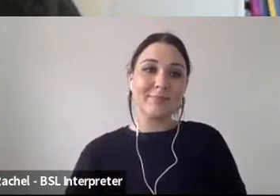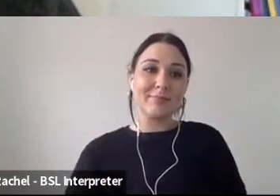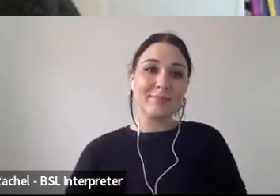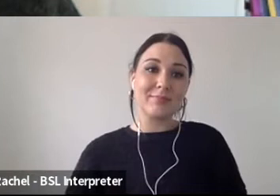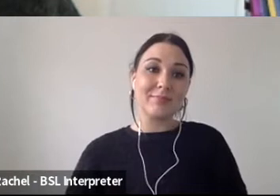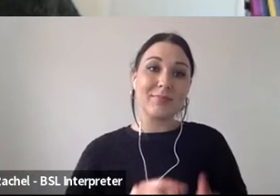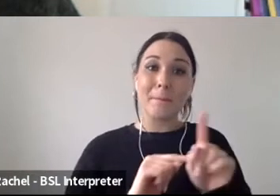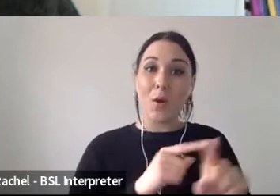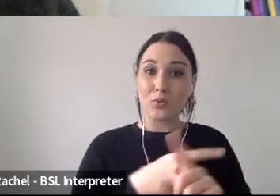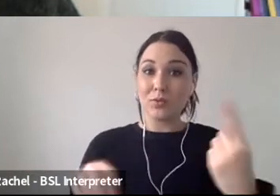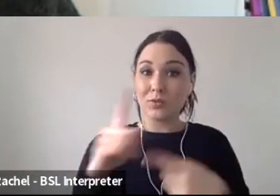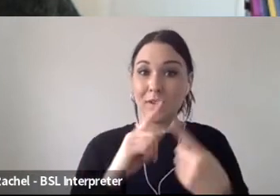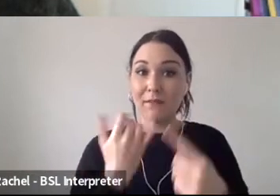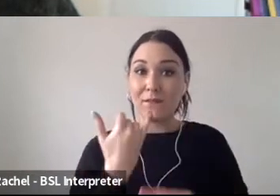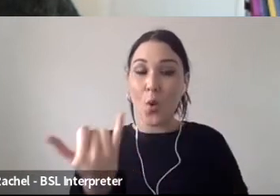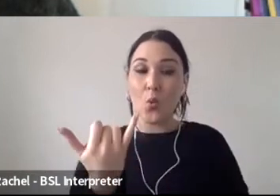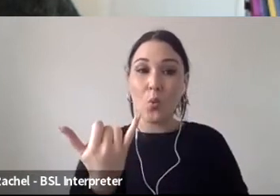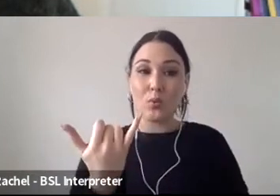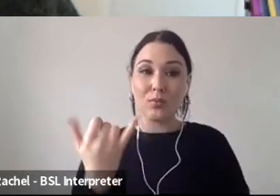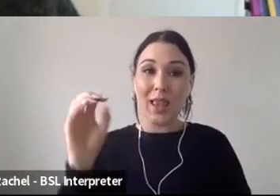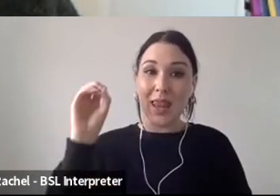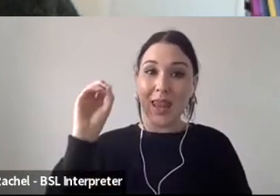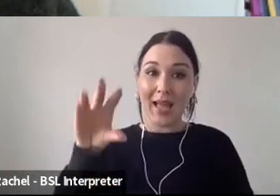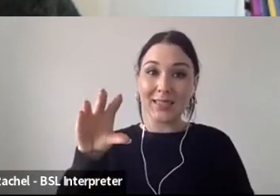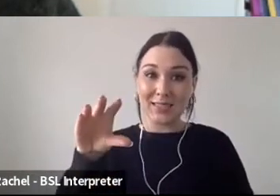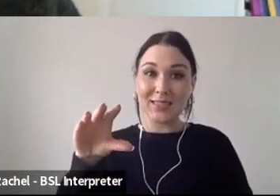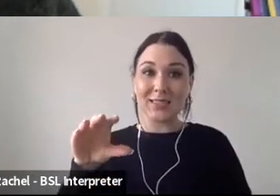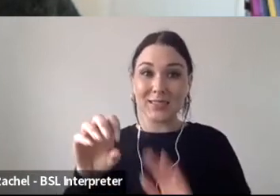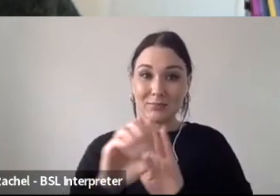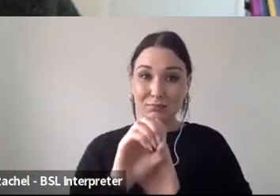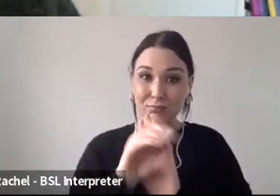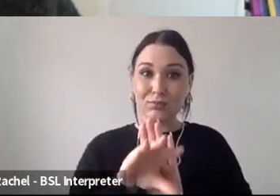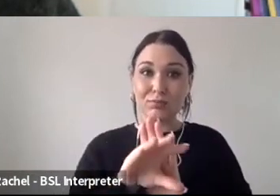Most of our phones have lights on them, so